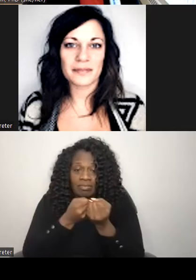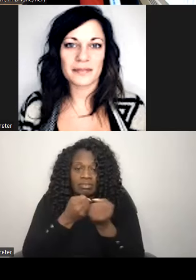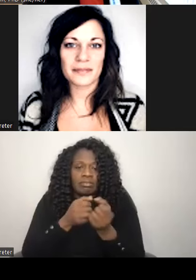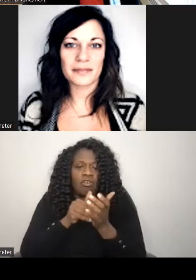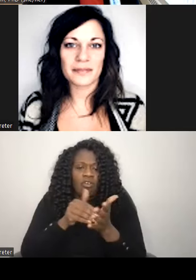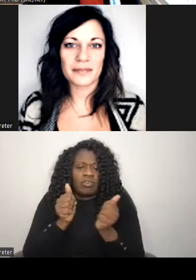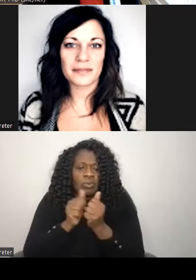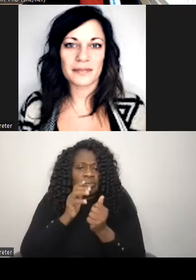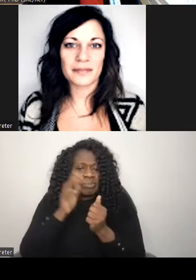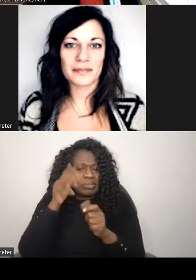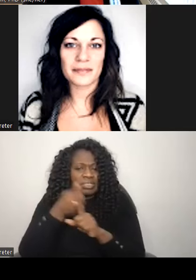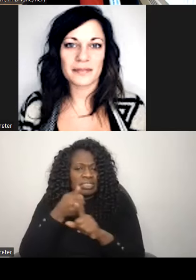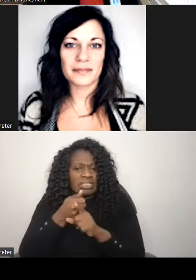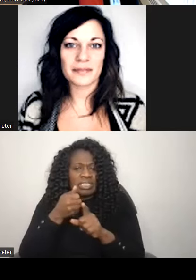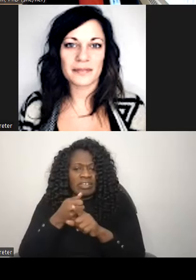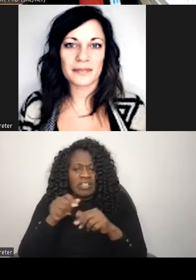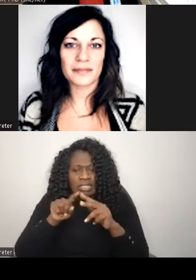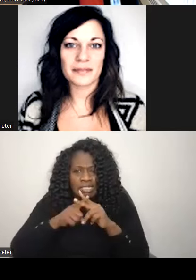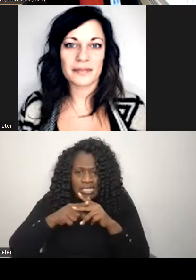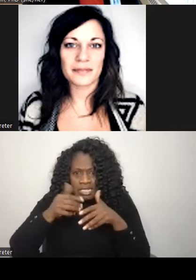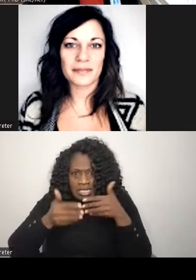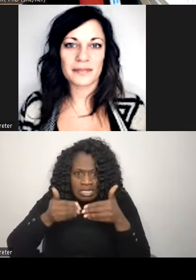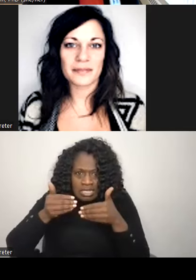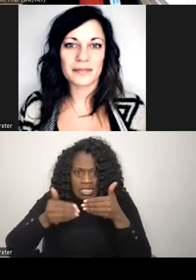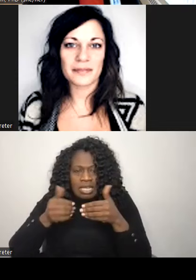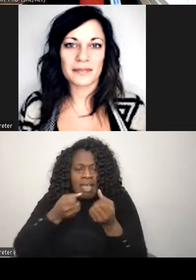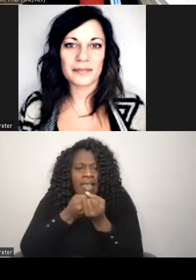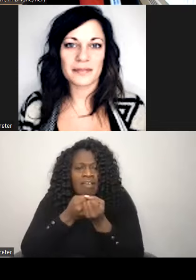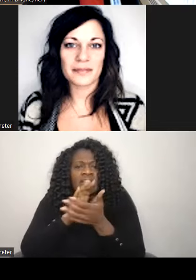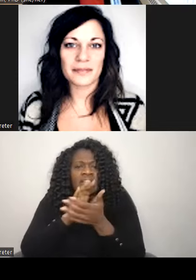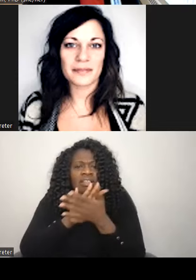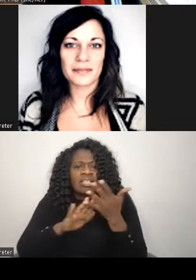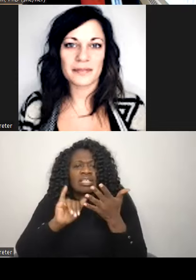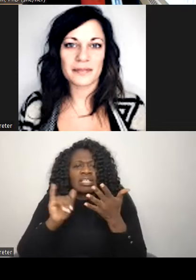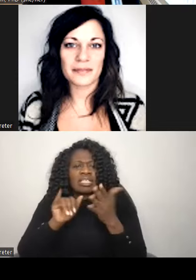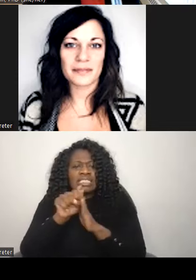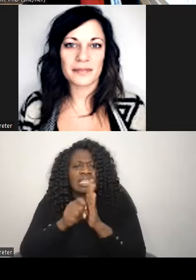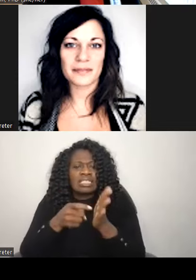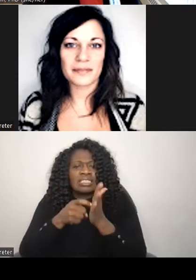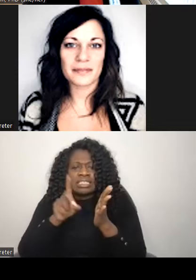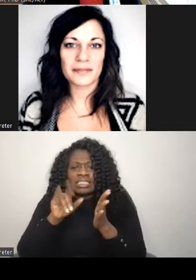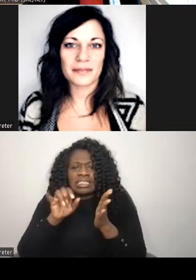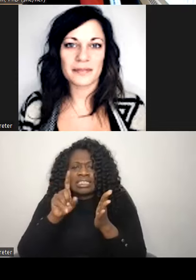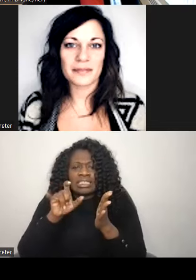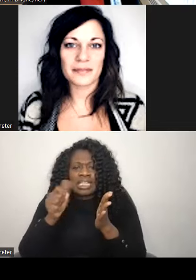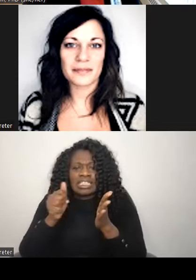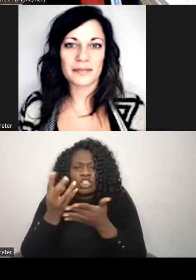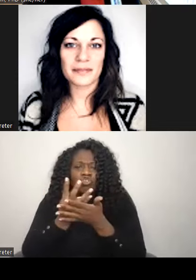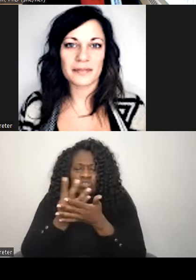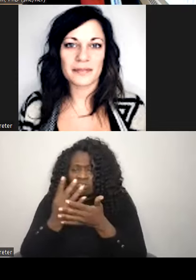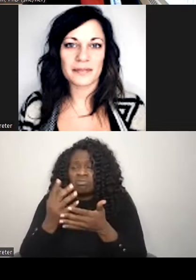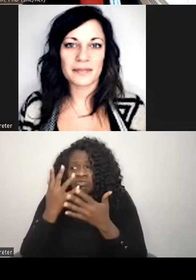with parents who are in the maintenance phase, advocating for things like state mandated dyslexia screening, which we fortunately have